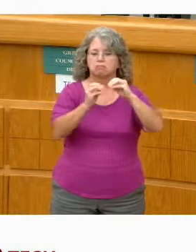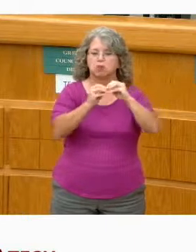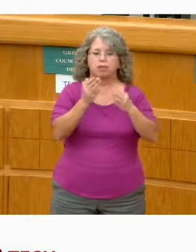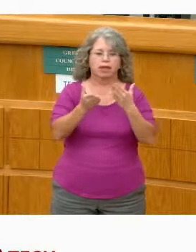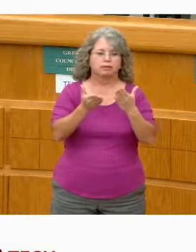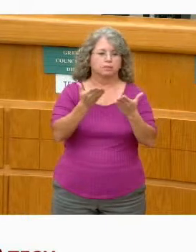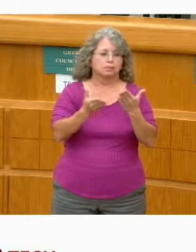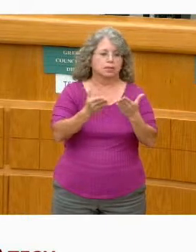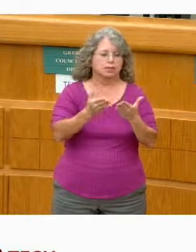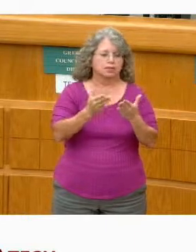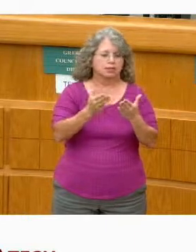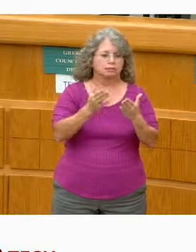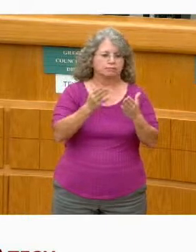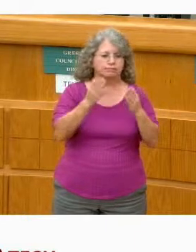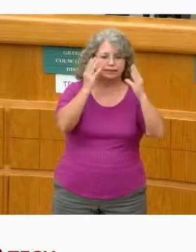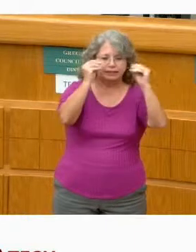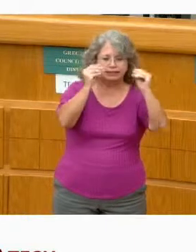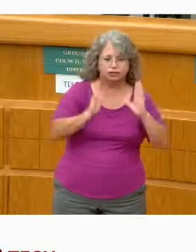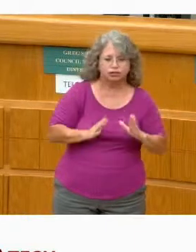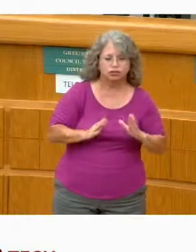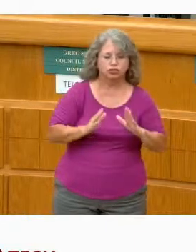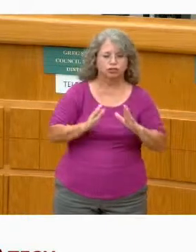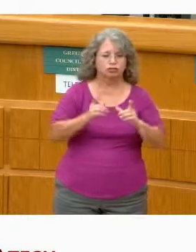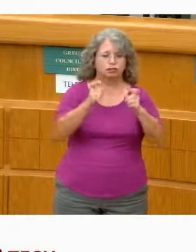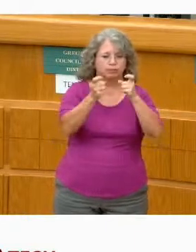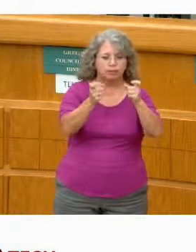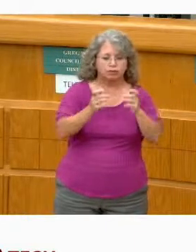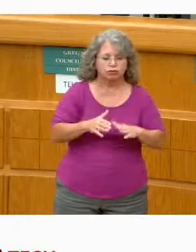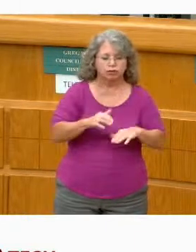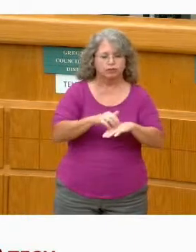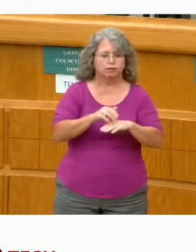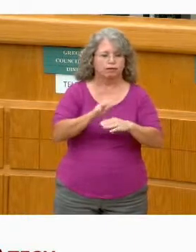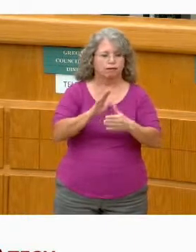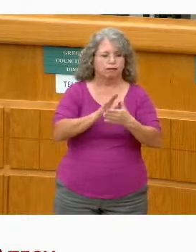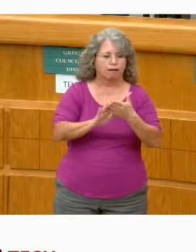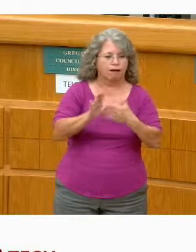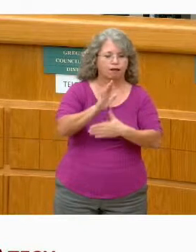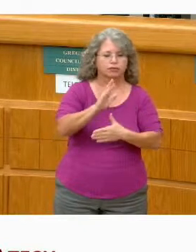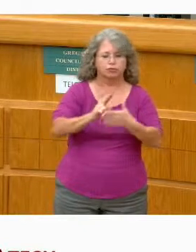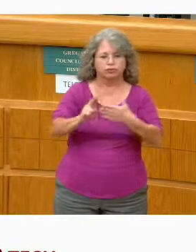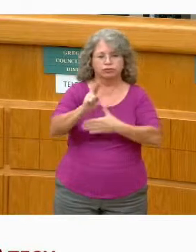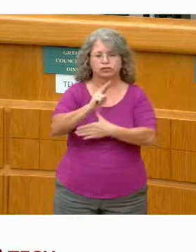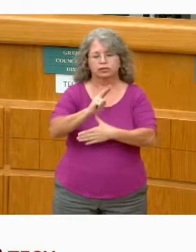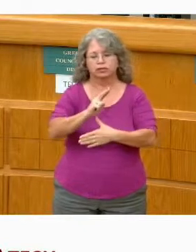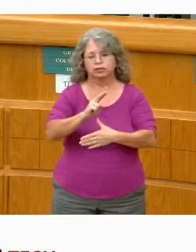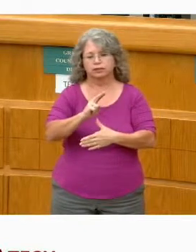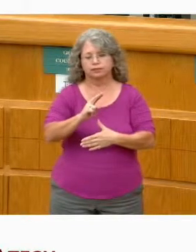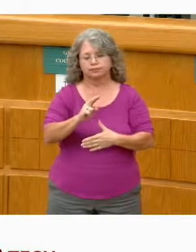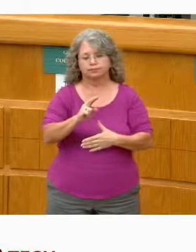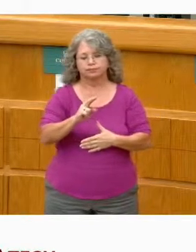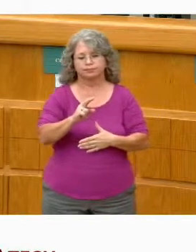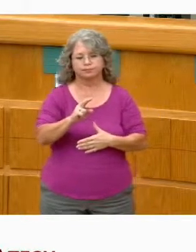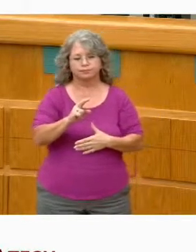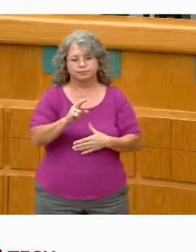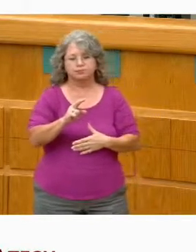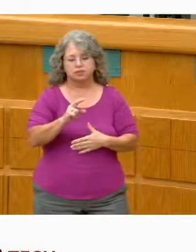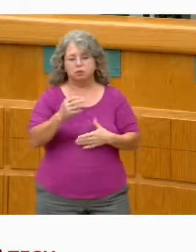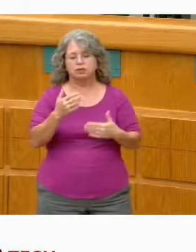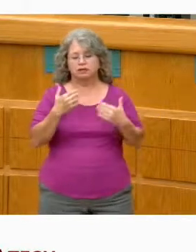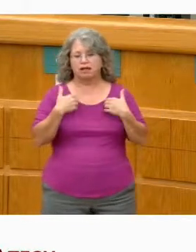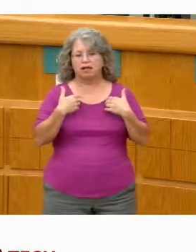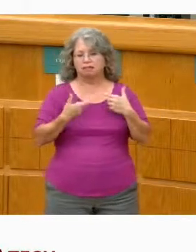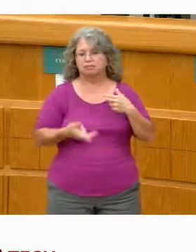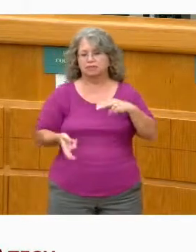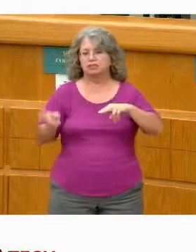through 12. This is probably administration and teachers at junior colleges like Del Mar and universities like